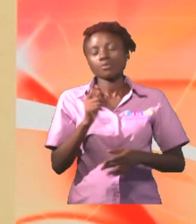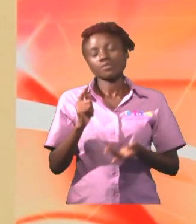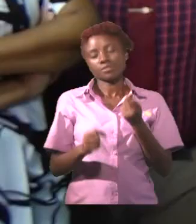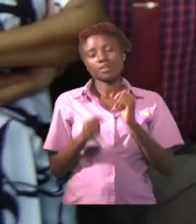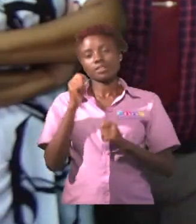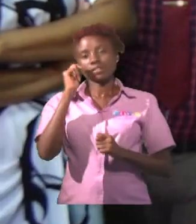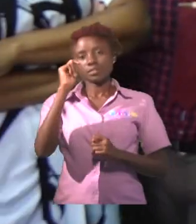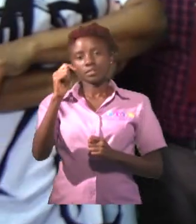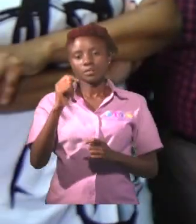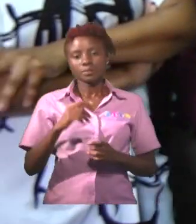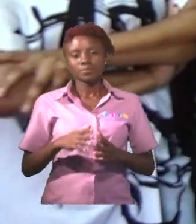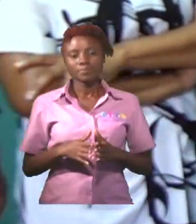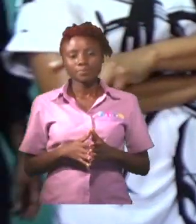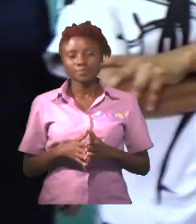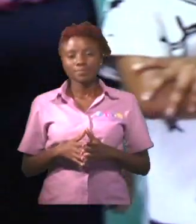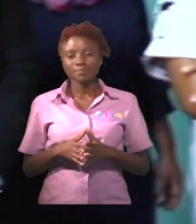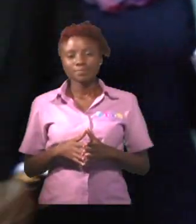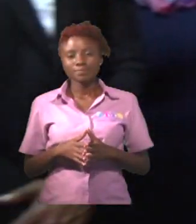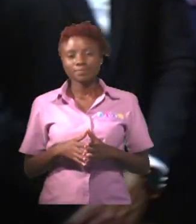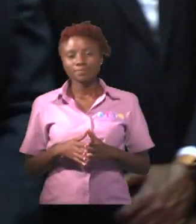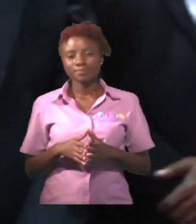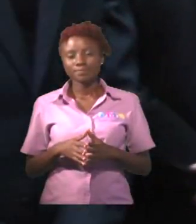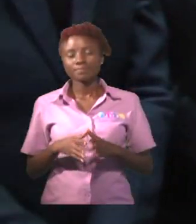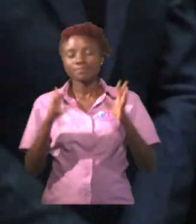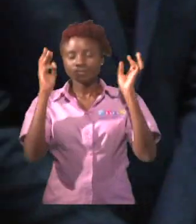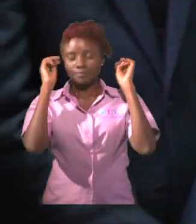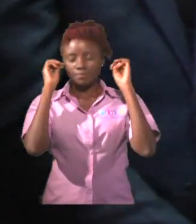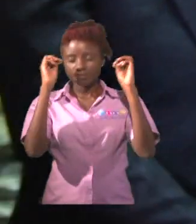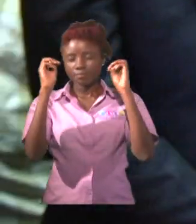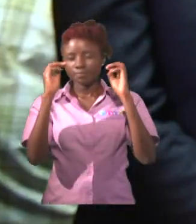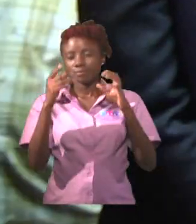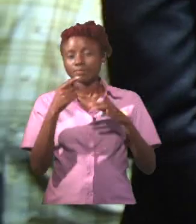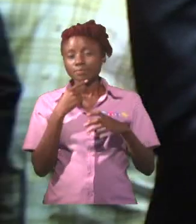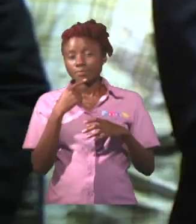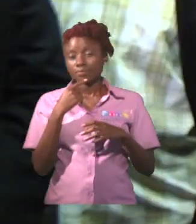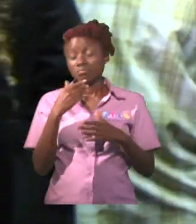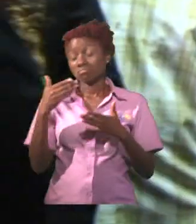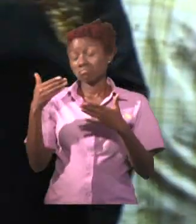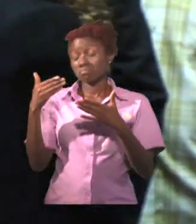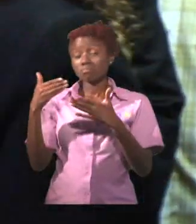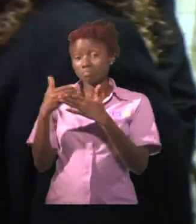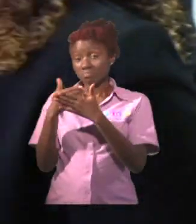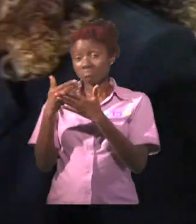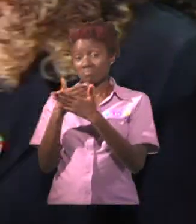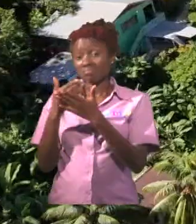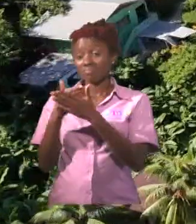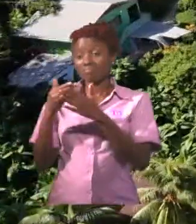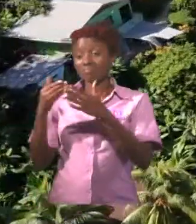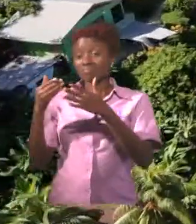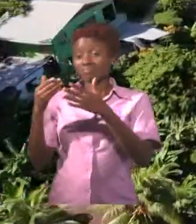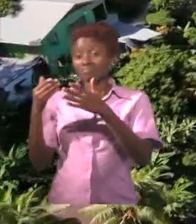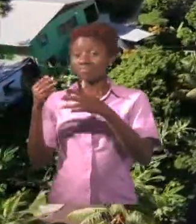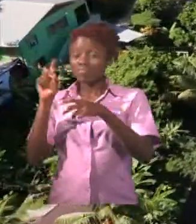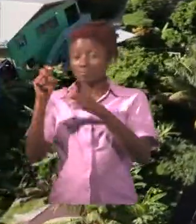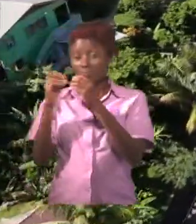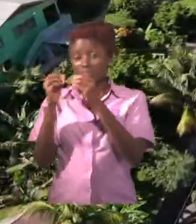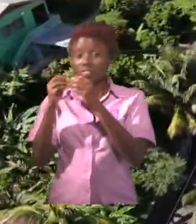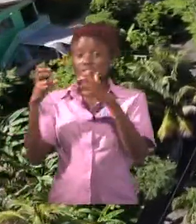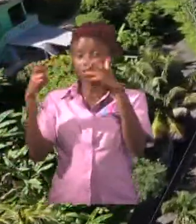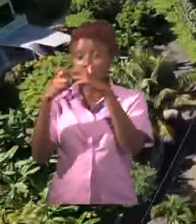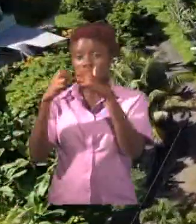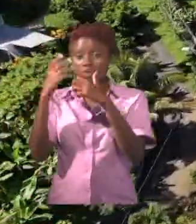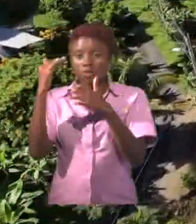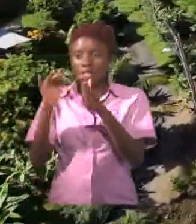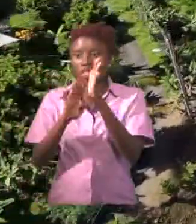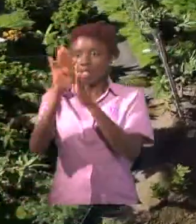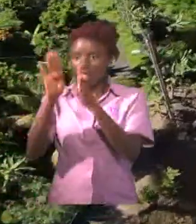people of Trinidad and Tobago. Minister Gonzalez noted with Tobago's electricity needs increasing as a result of development, Tobago should